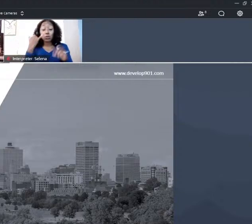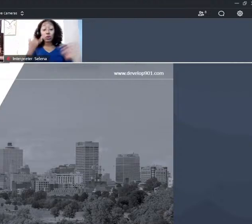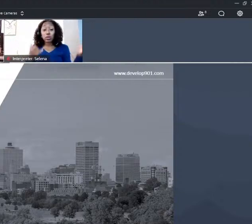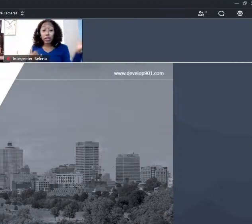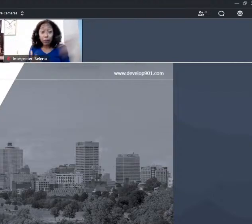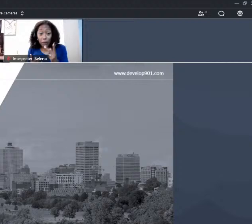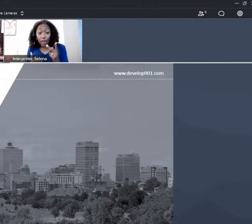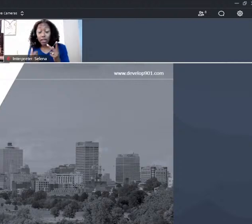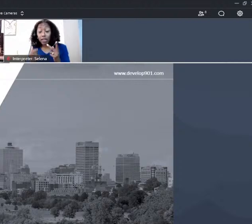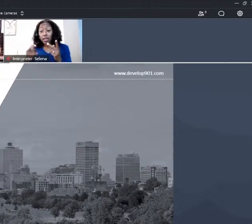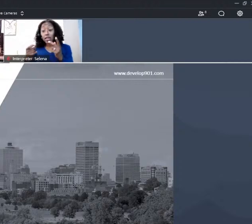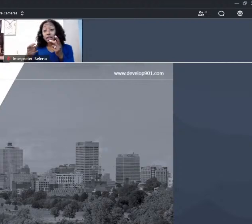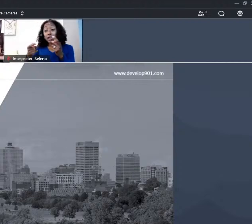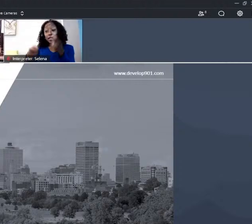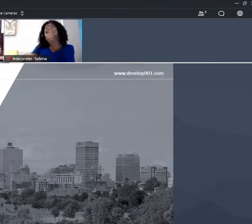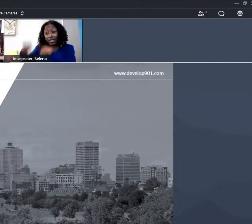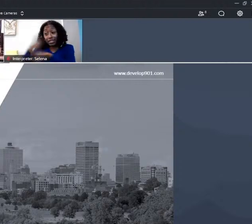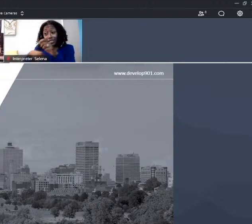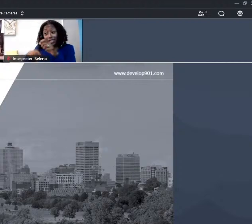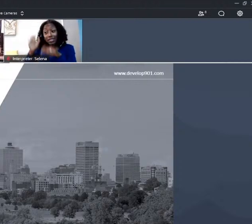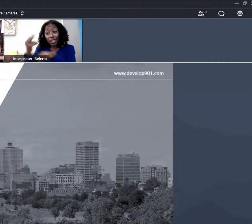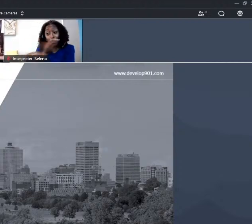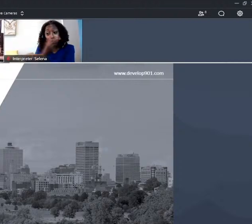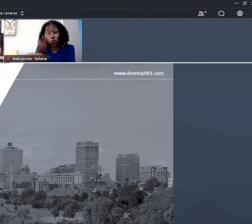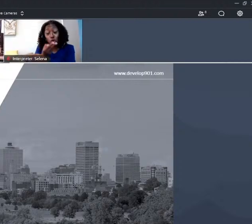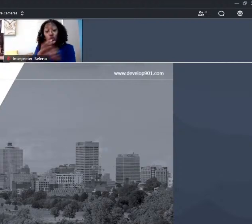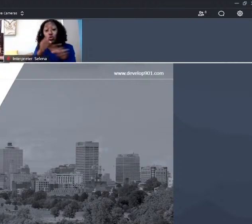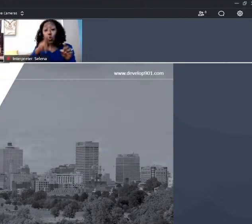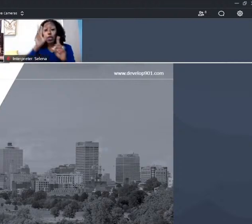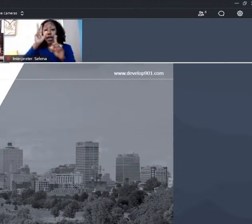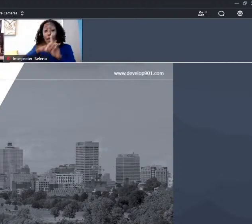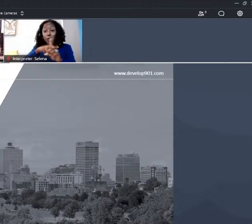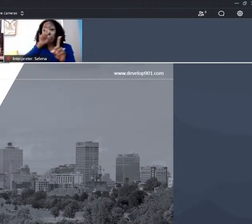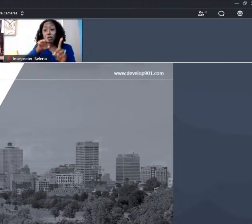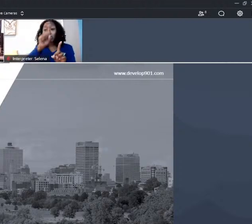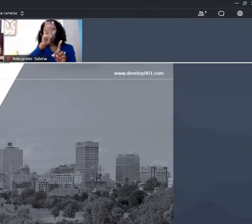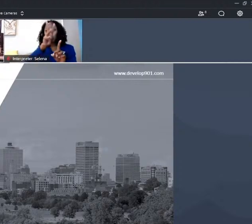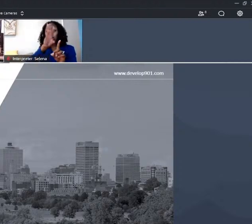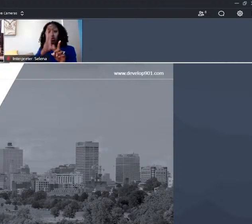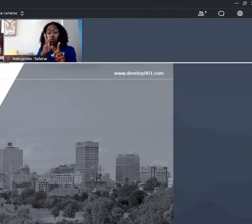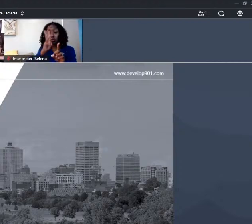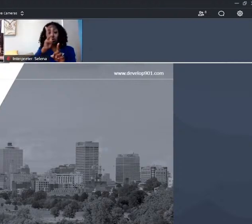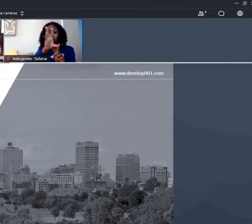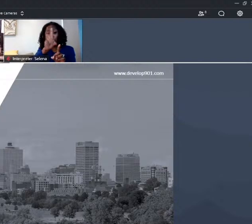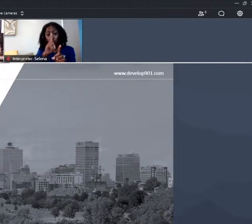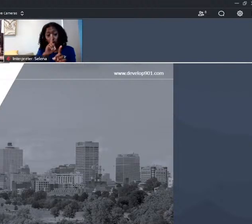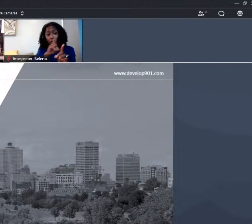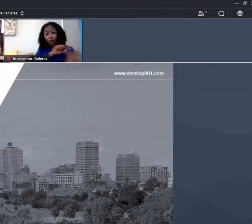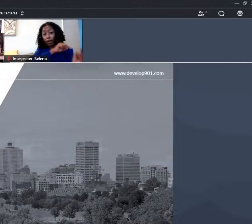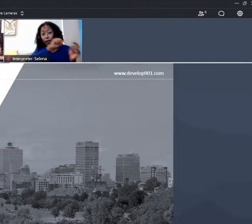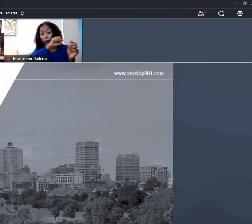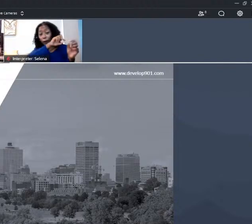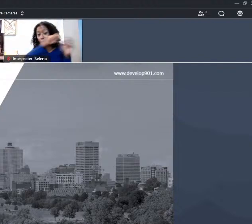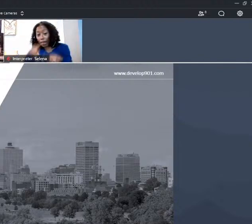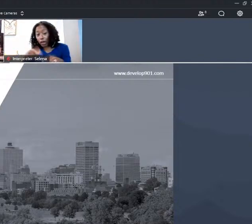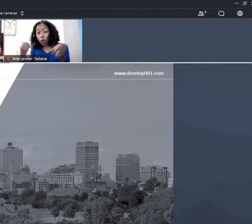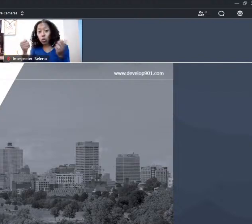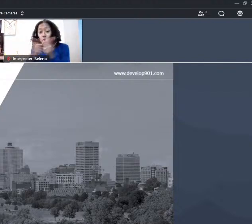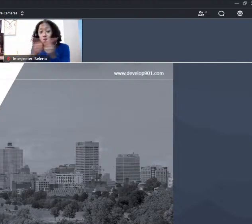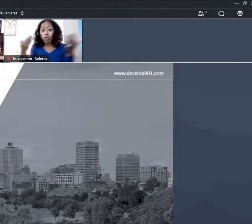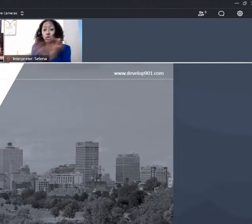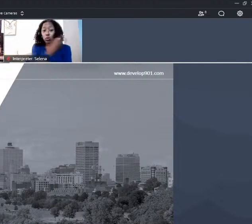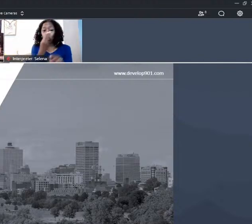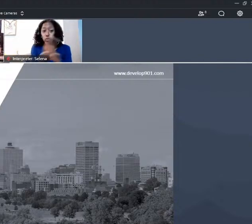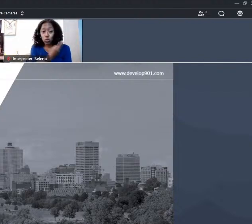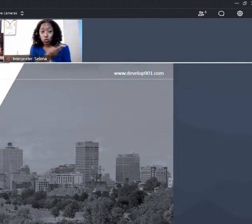the use under this application, or do they need to withdraw the application and come back with this new use? So the